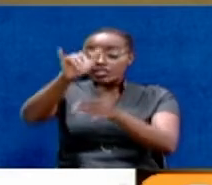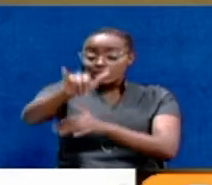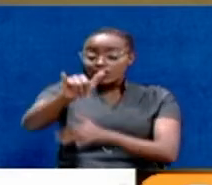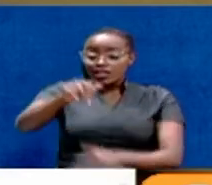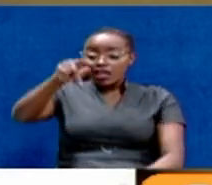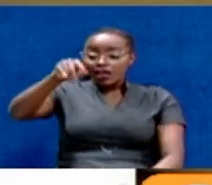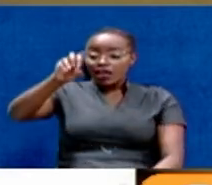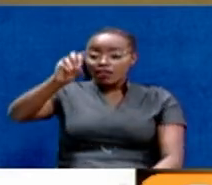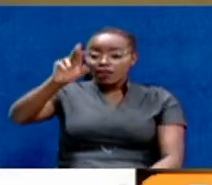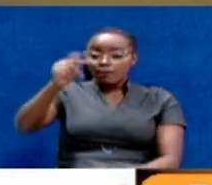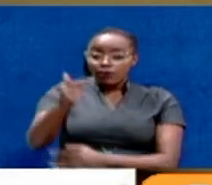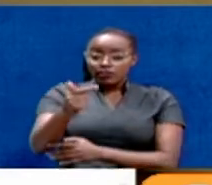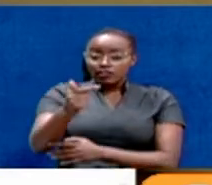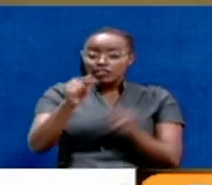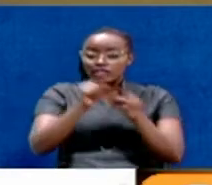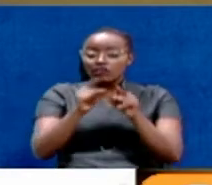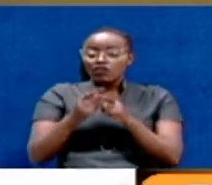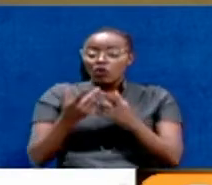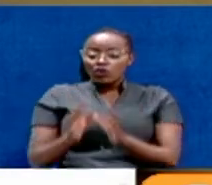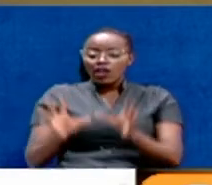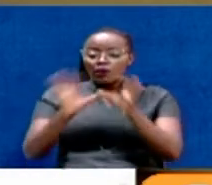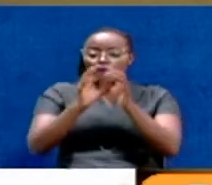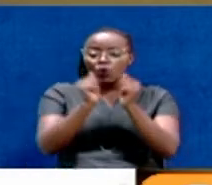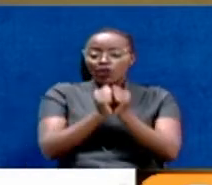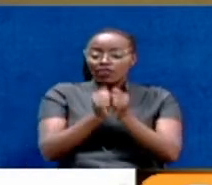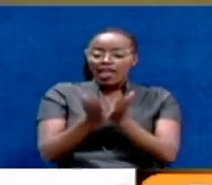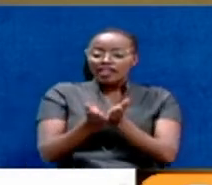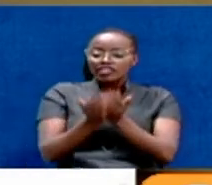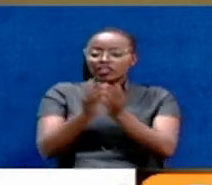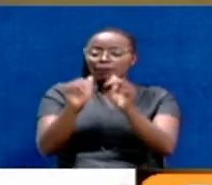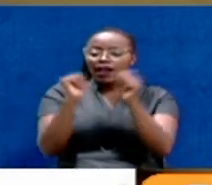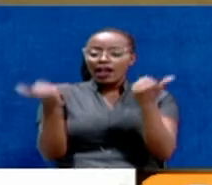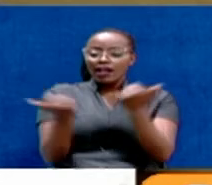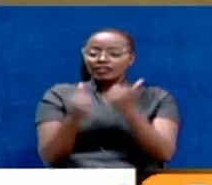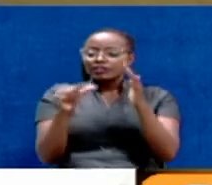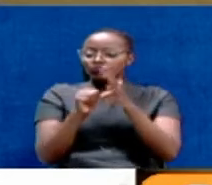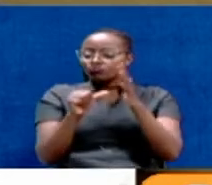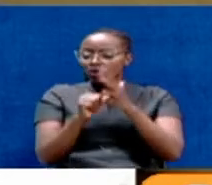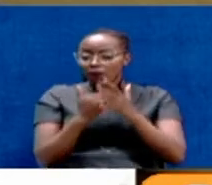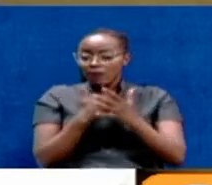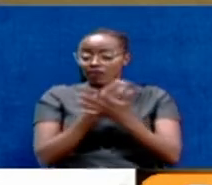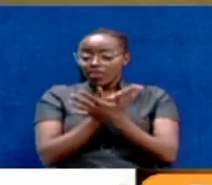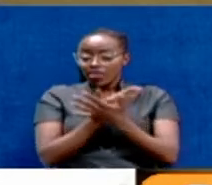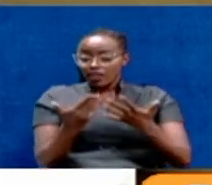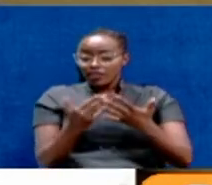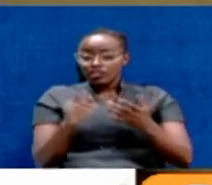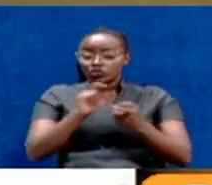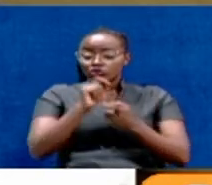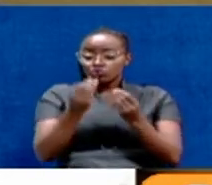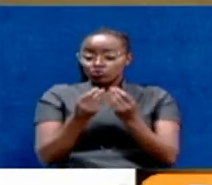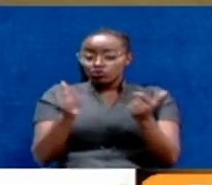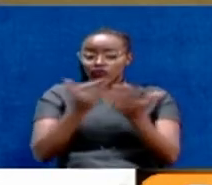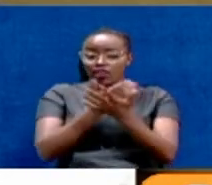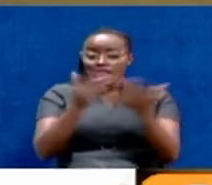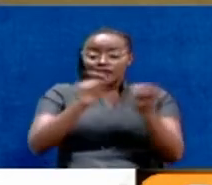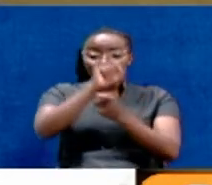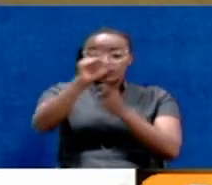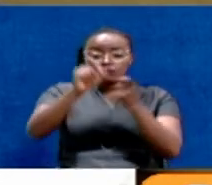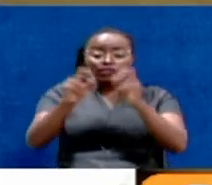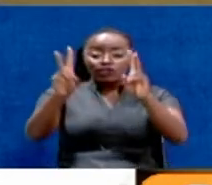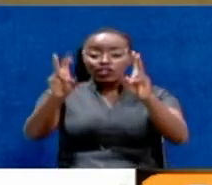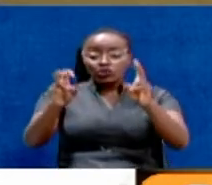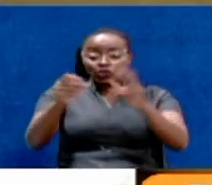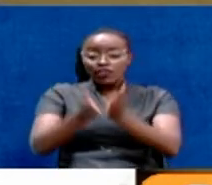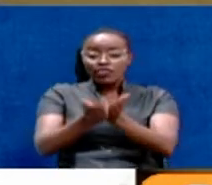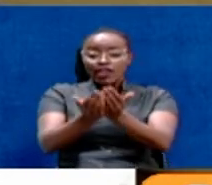port. And we are liaising with the ship's agents whenever they have a need to address a particular issue in a